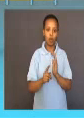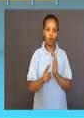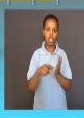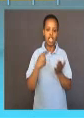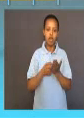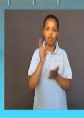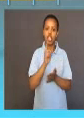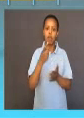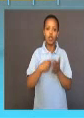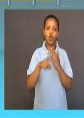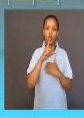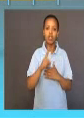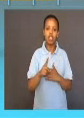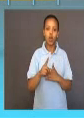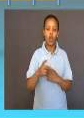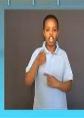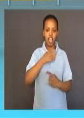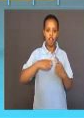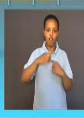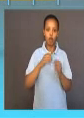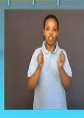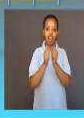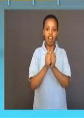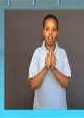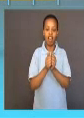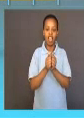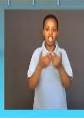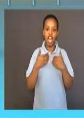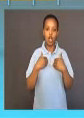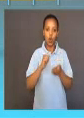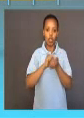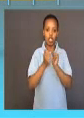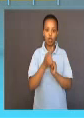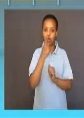to adapt to their environment.